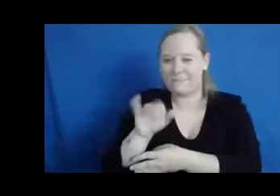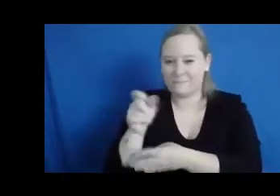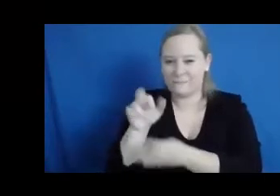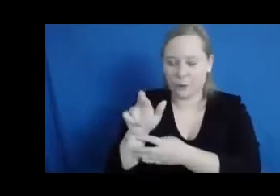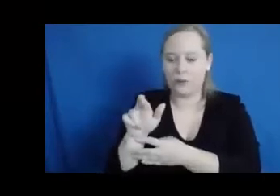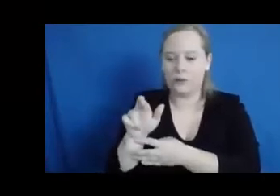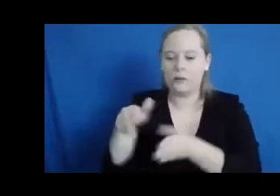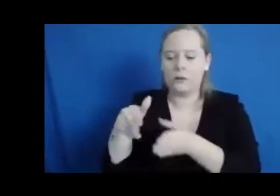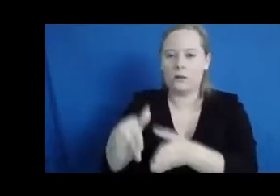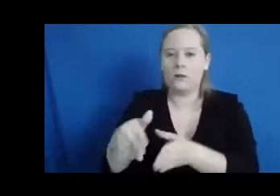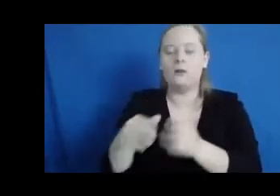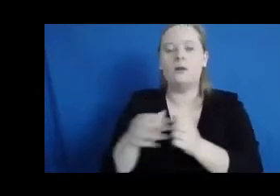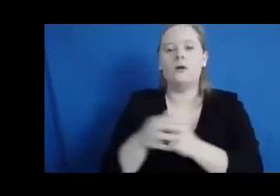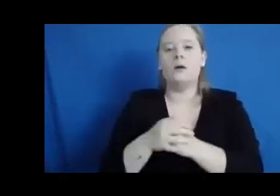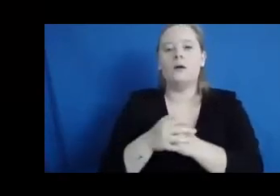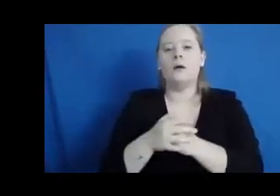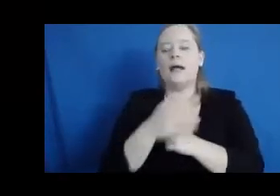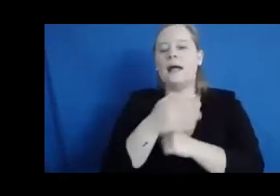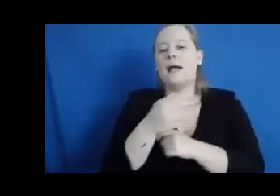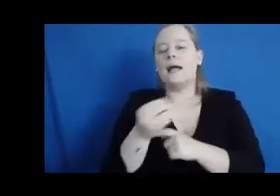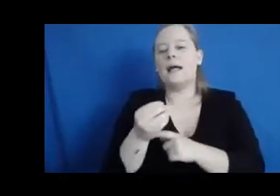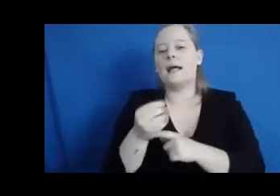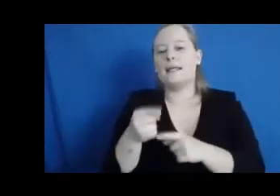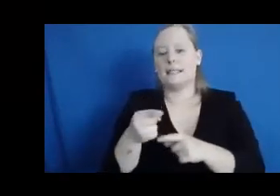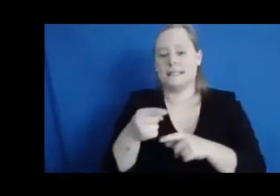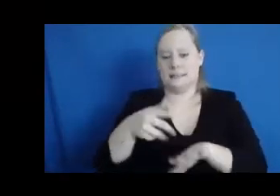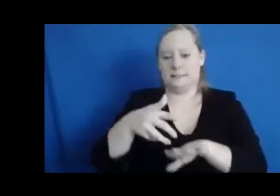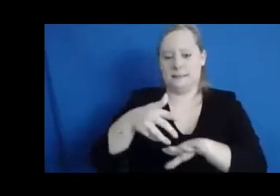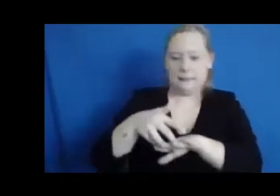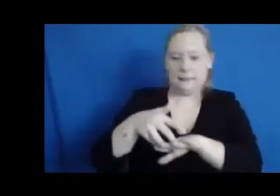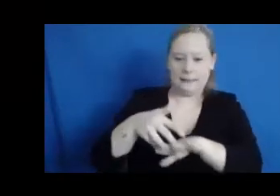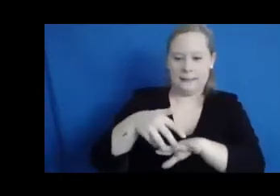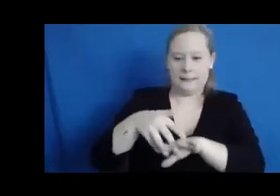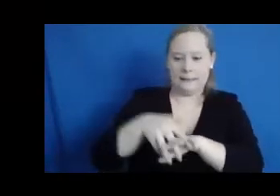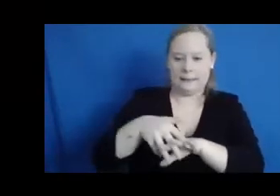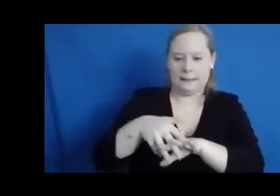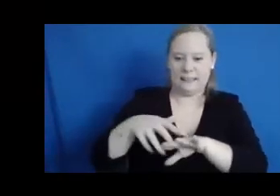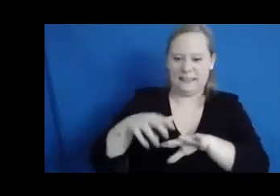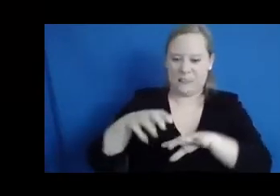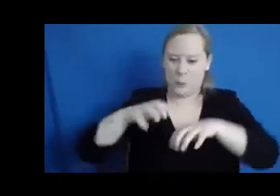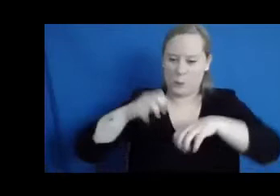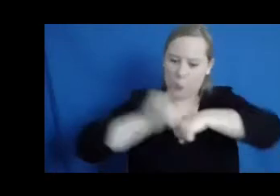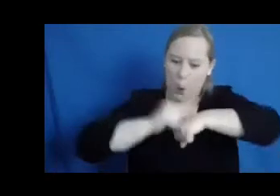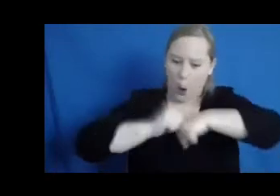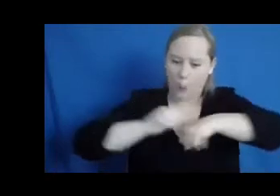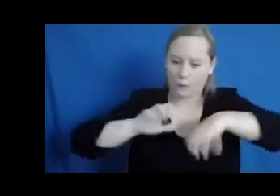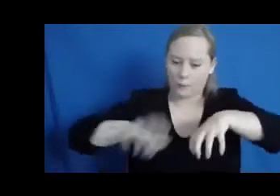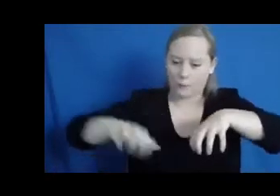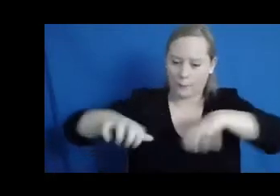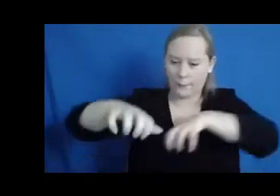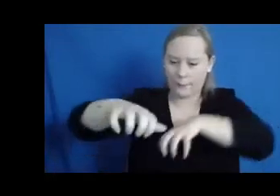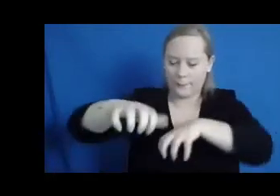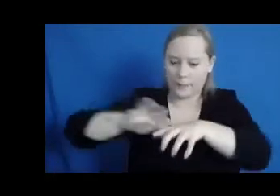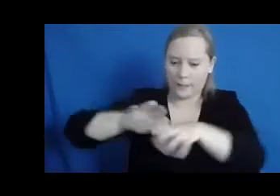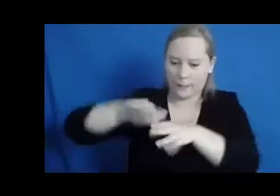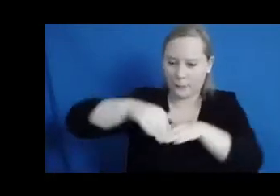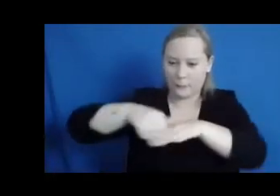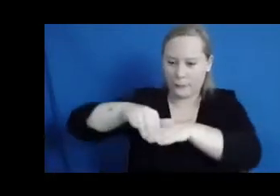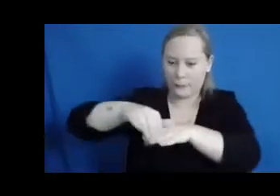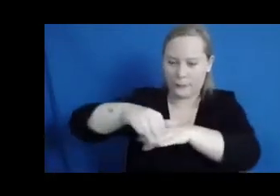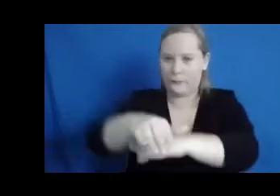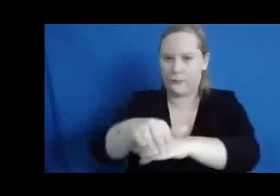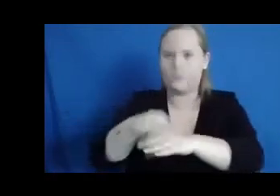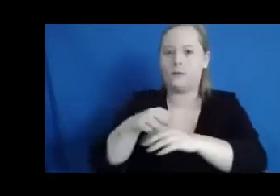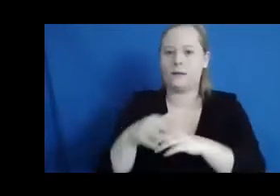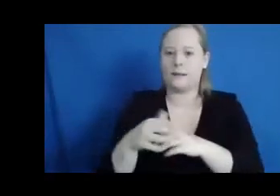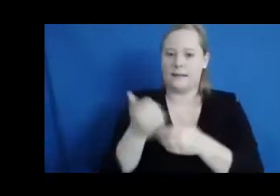inset within bedrock formations that are surrounding it, that build up the mesas and